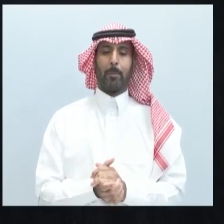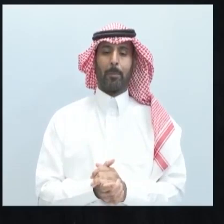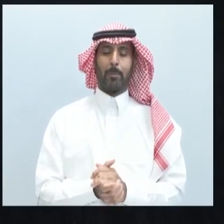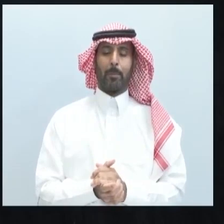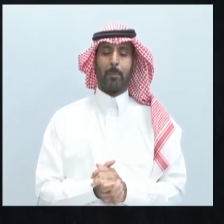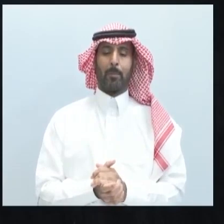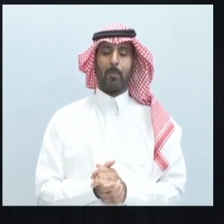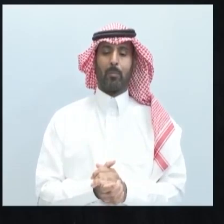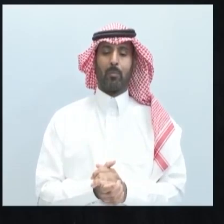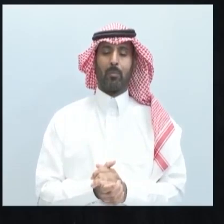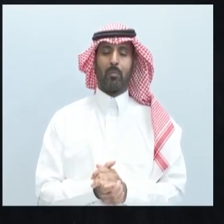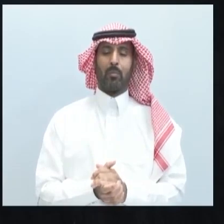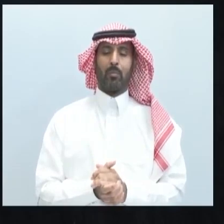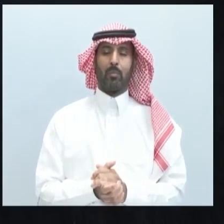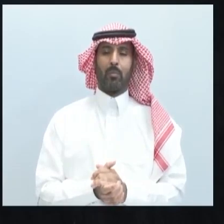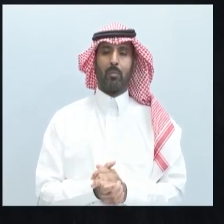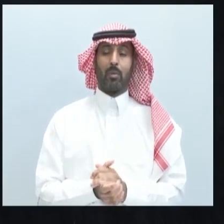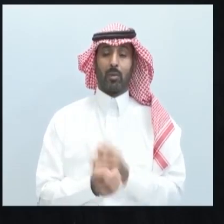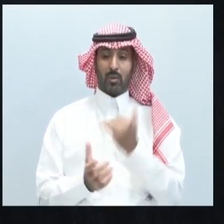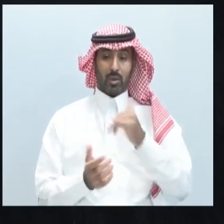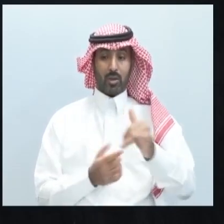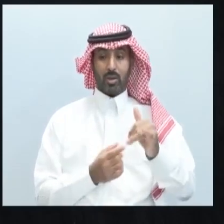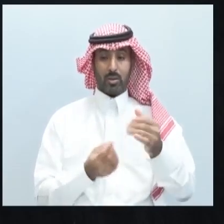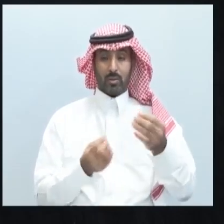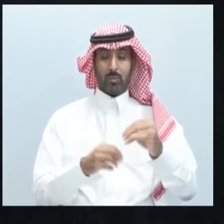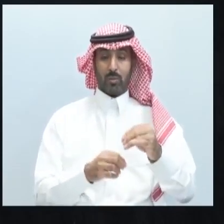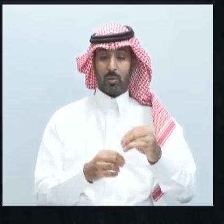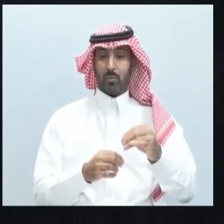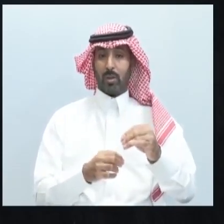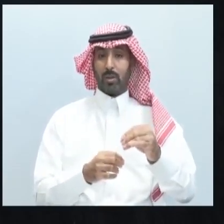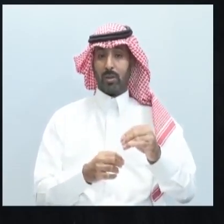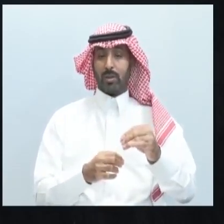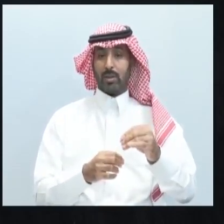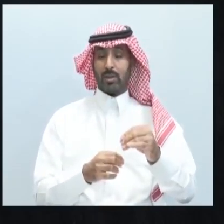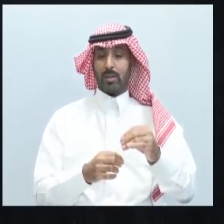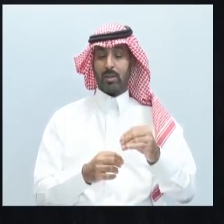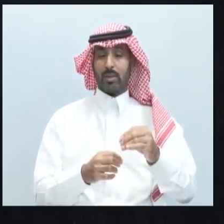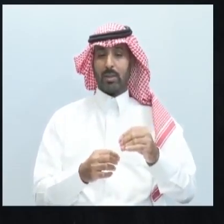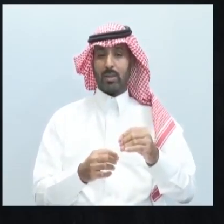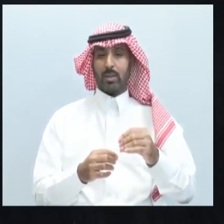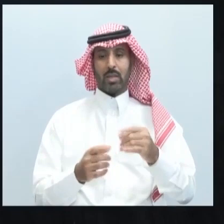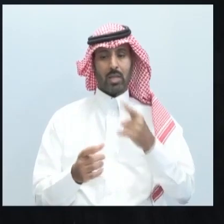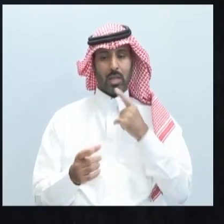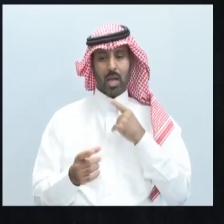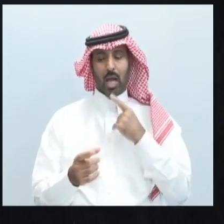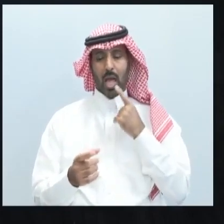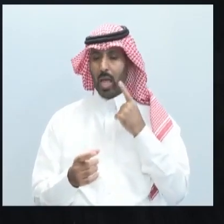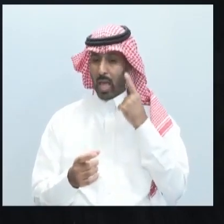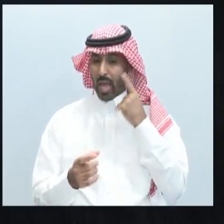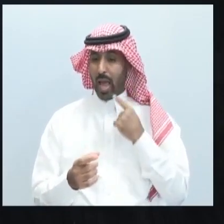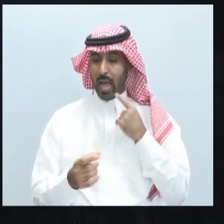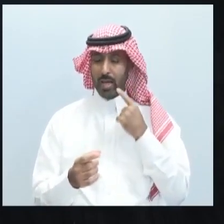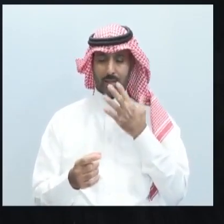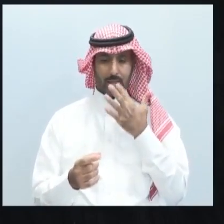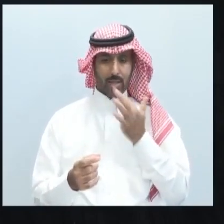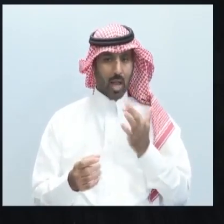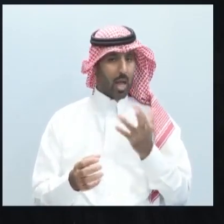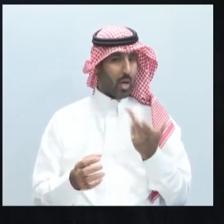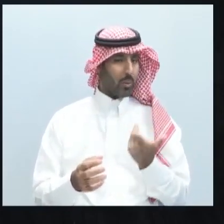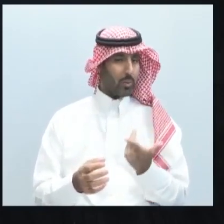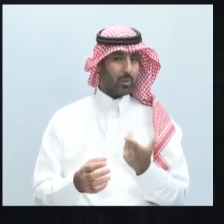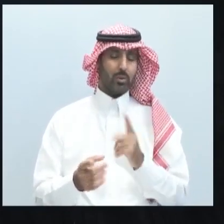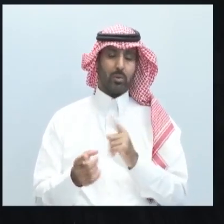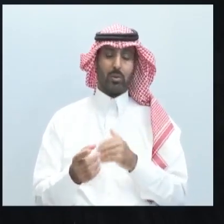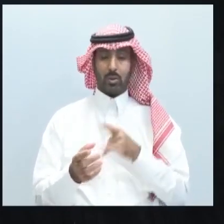Now, there are ways to make life easier. So we gave examples for some of the difficulties that students who are studying abroad